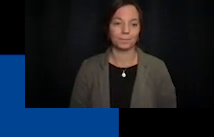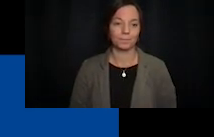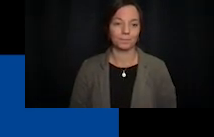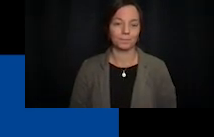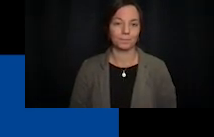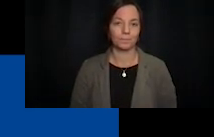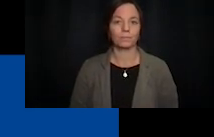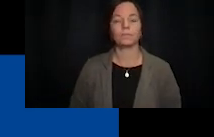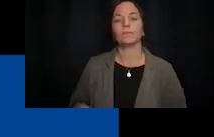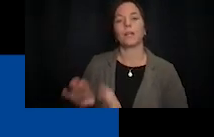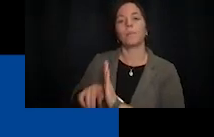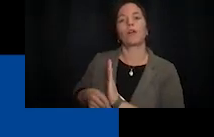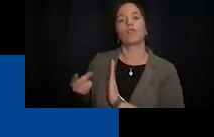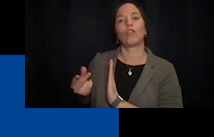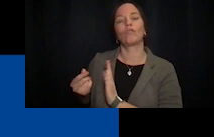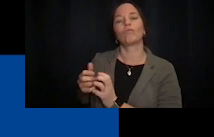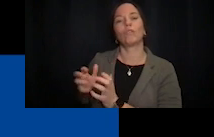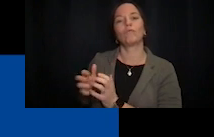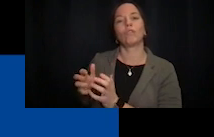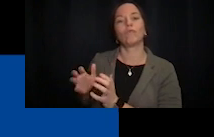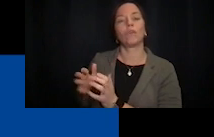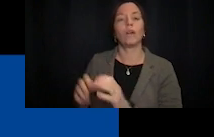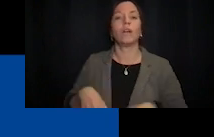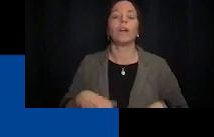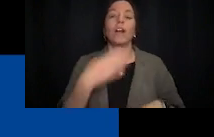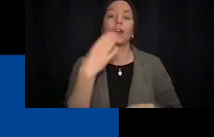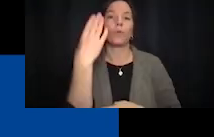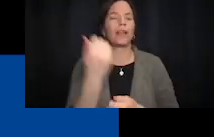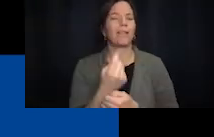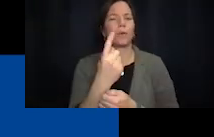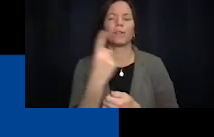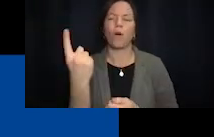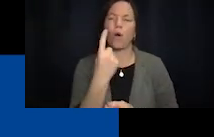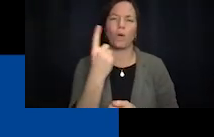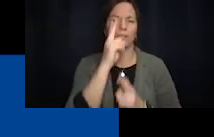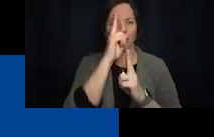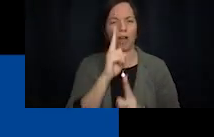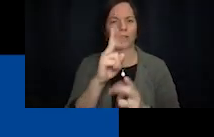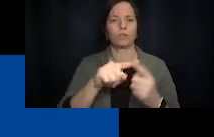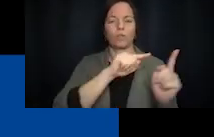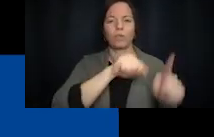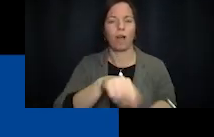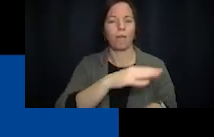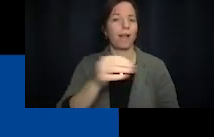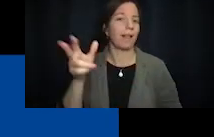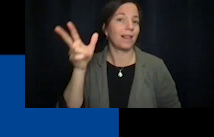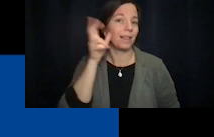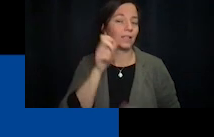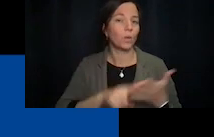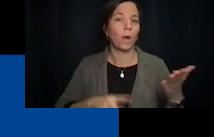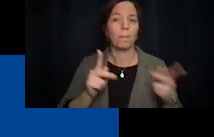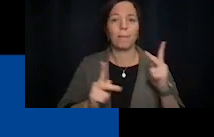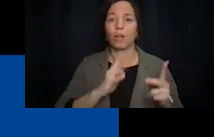Thanks for getting us started, Robert. And again, good morning, everybody. It's always a pleasure to come and listen to what folks are